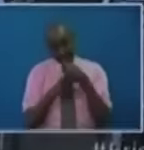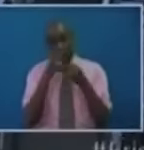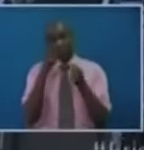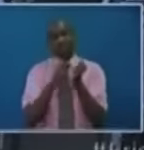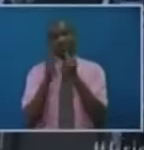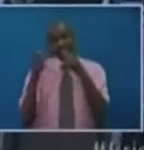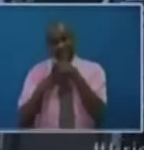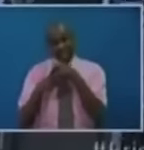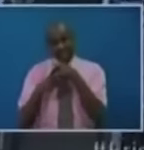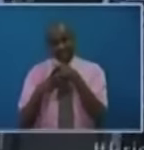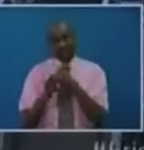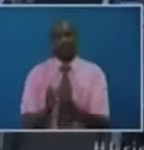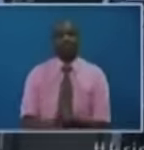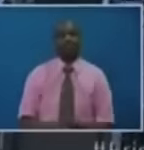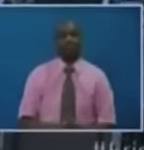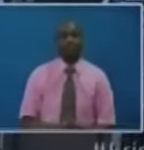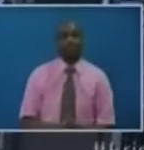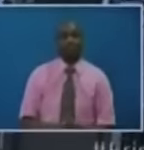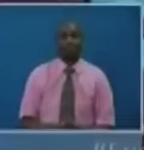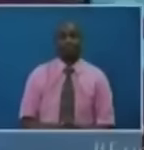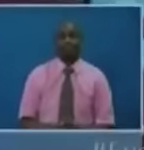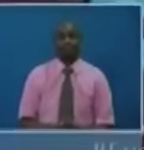2016-2017.